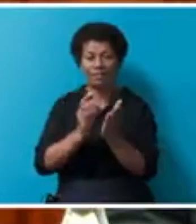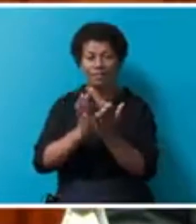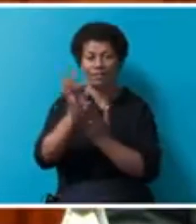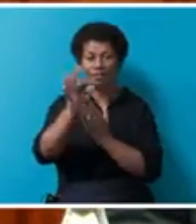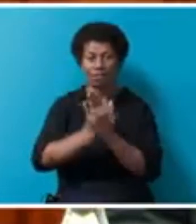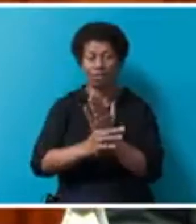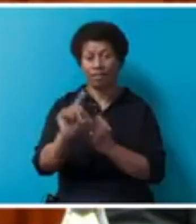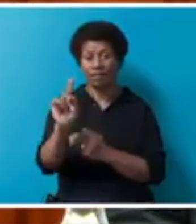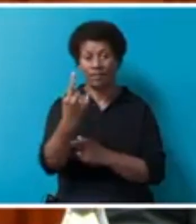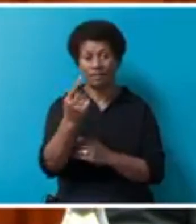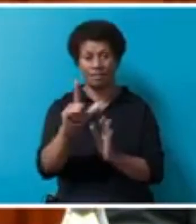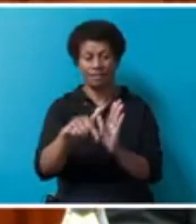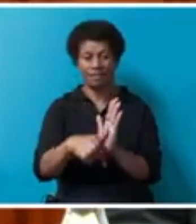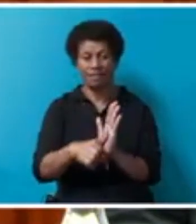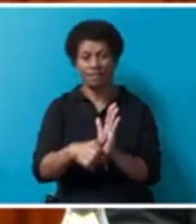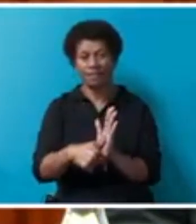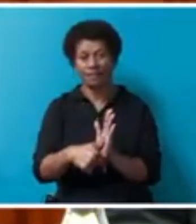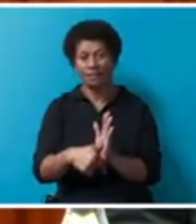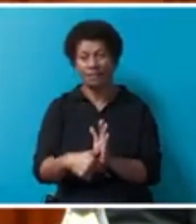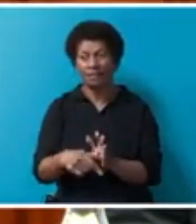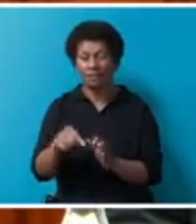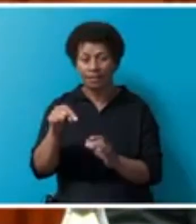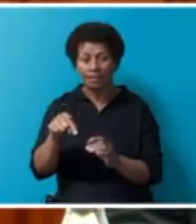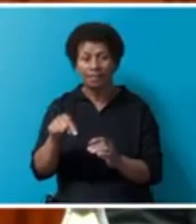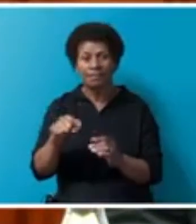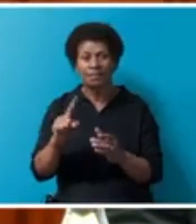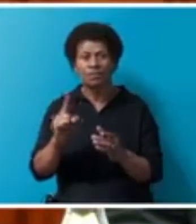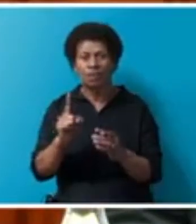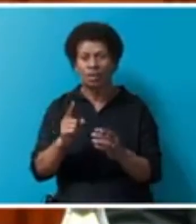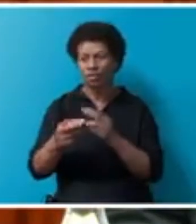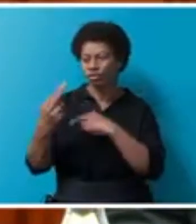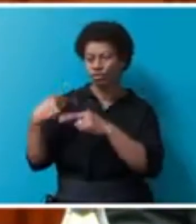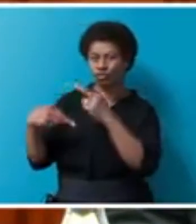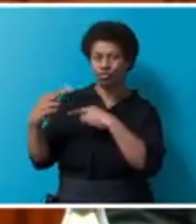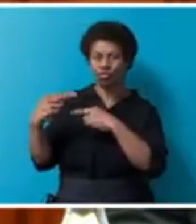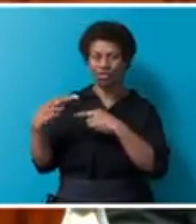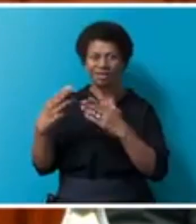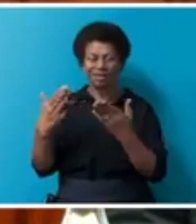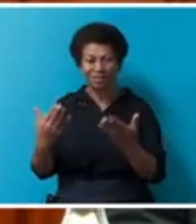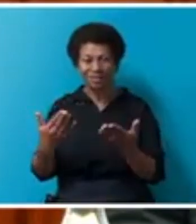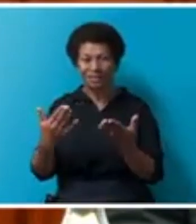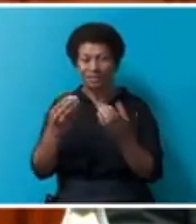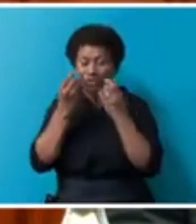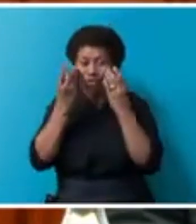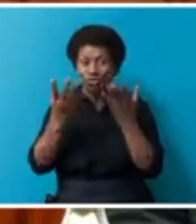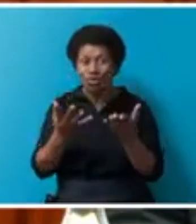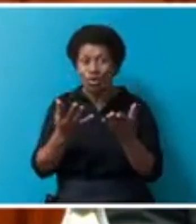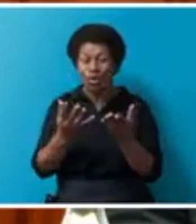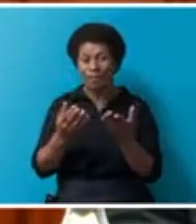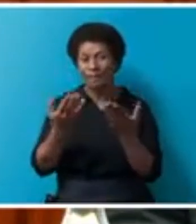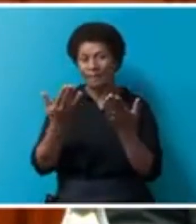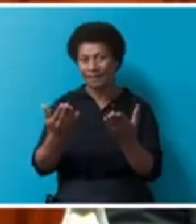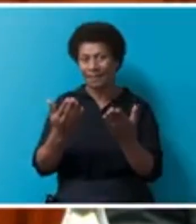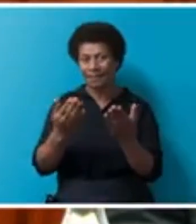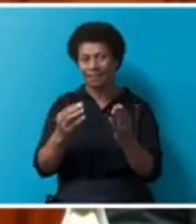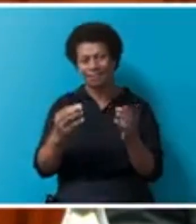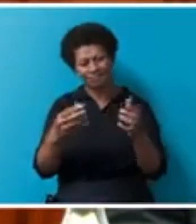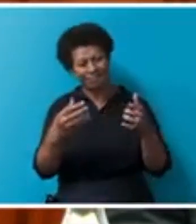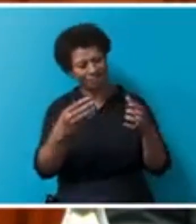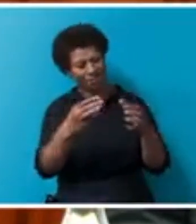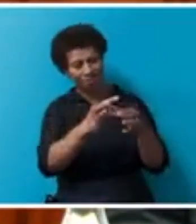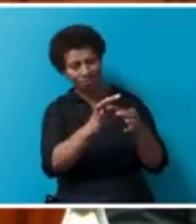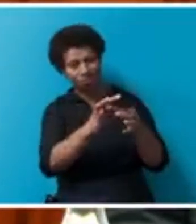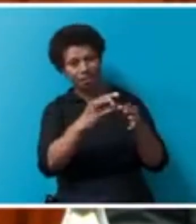very first time. This is a historic opportunity to show leadership on issues relating law and justice. This